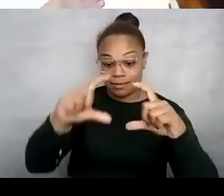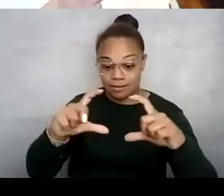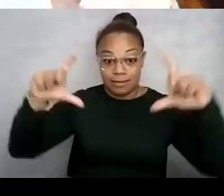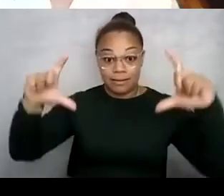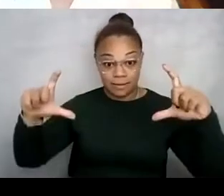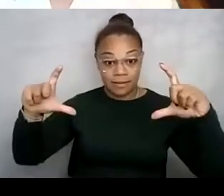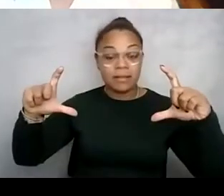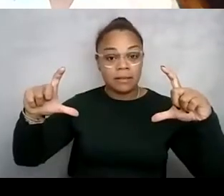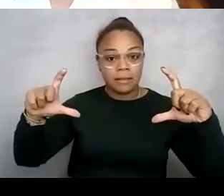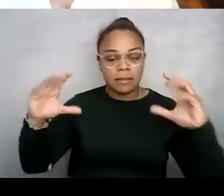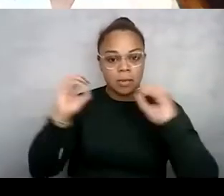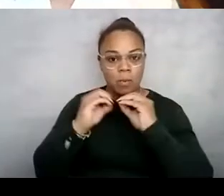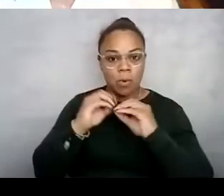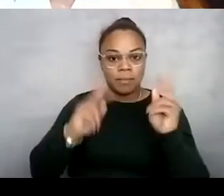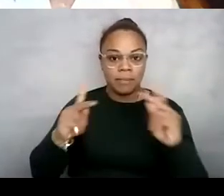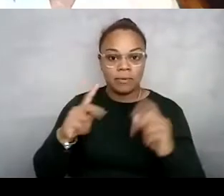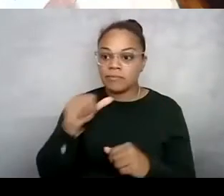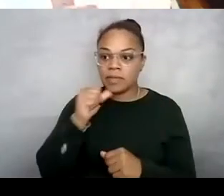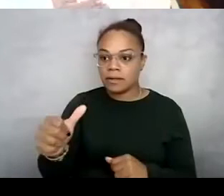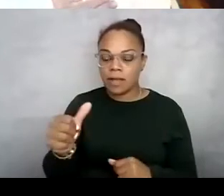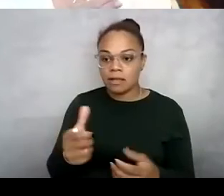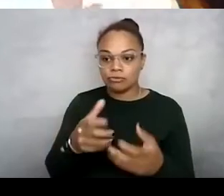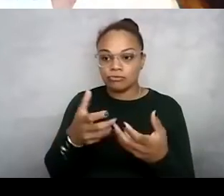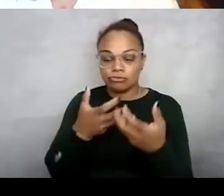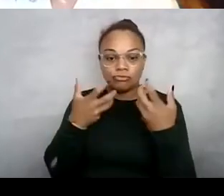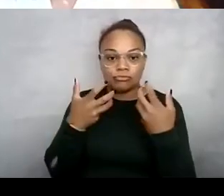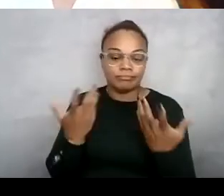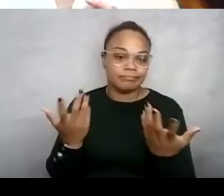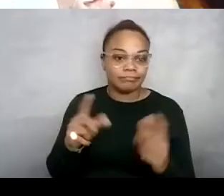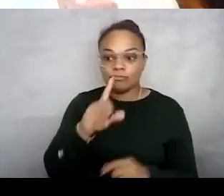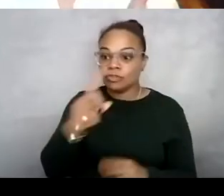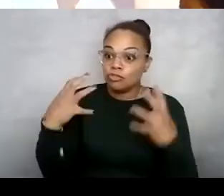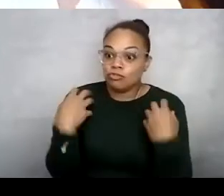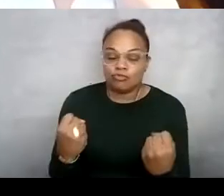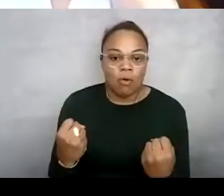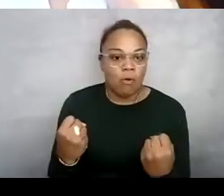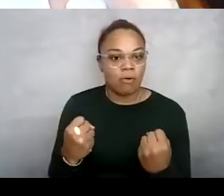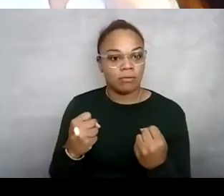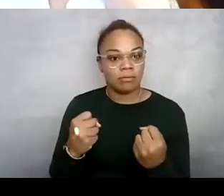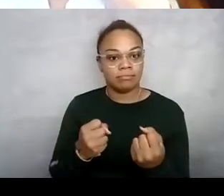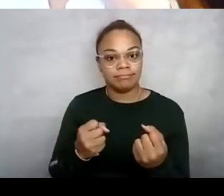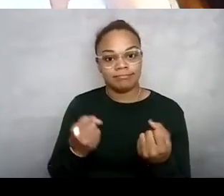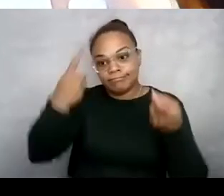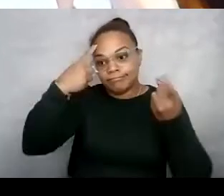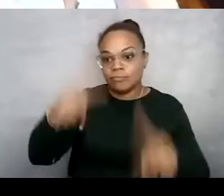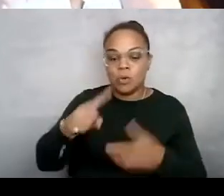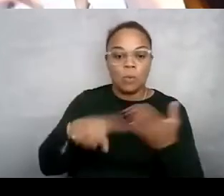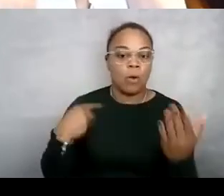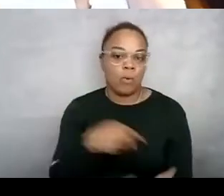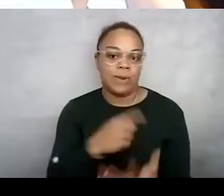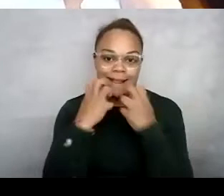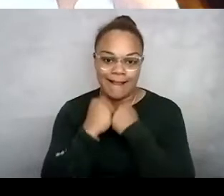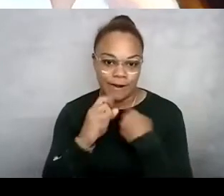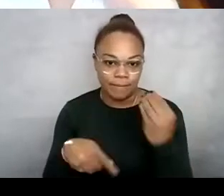on everything that we care about, but in fact, she used the example that in the